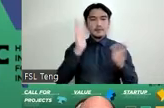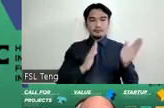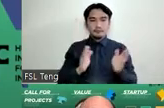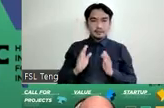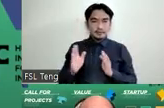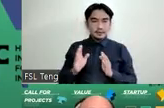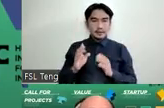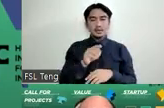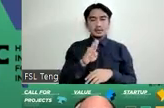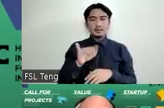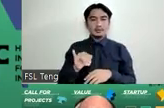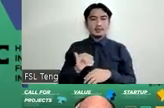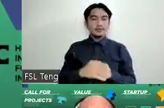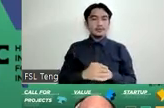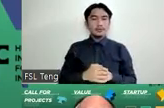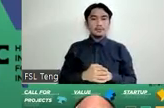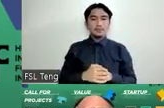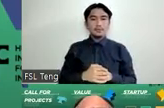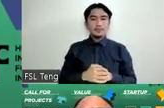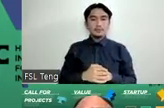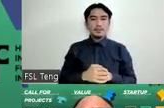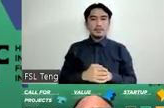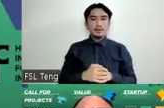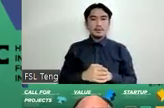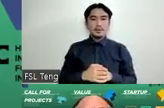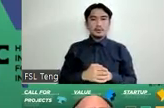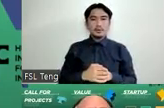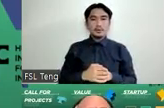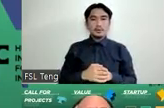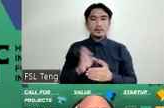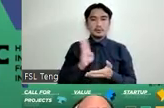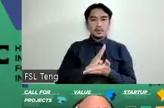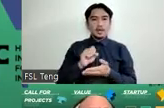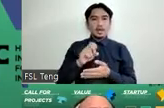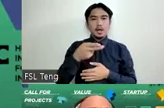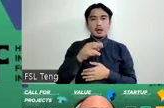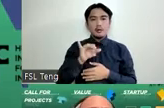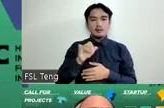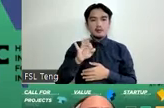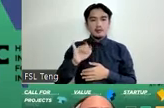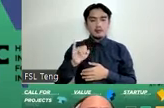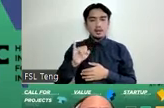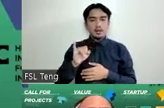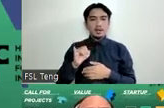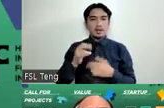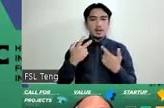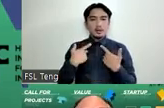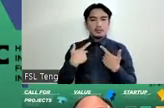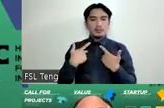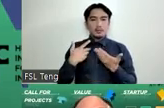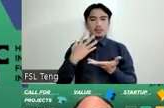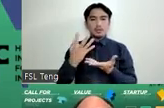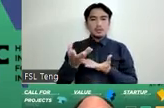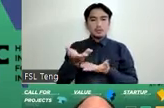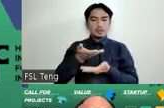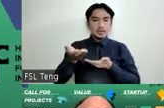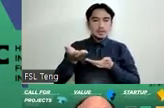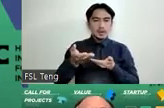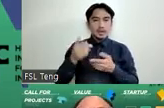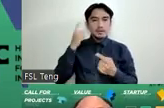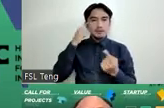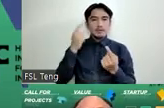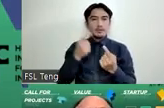TBI. So Benilde HIFI is now classified as an accredited TBI with the shared goal to promote technopreneurship by